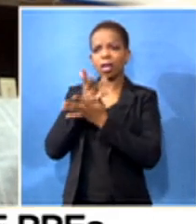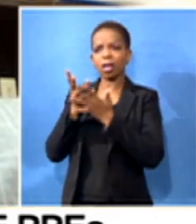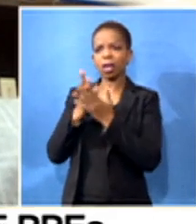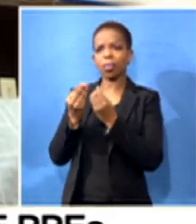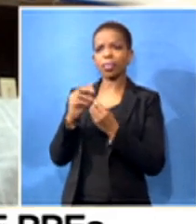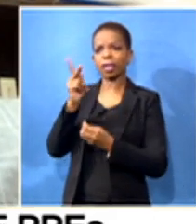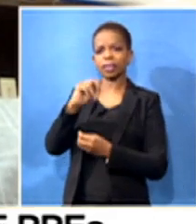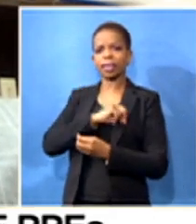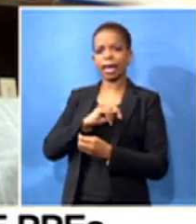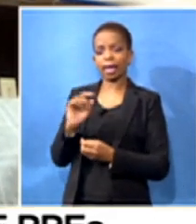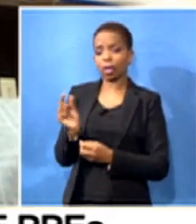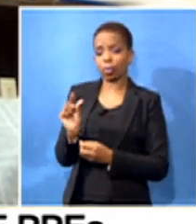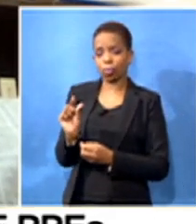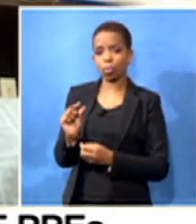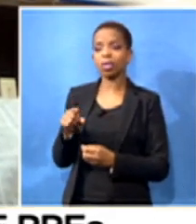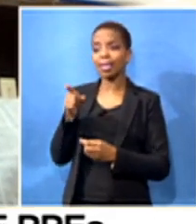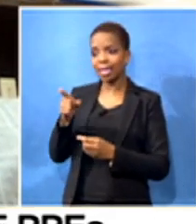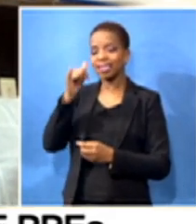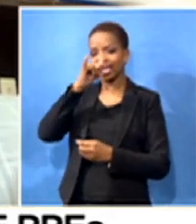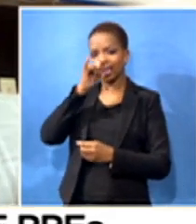This is a crime. What are you waiting for?